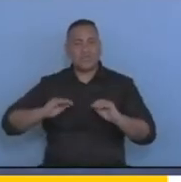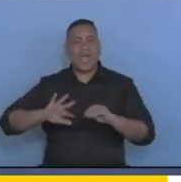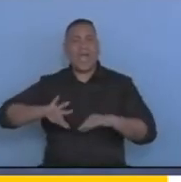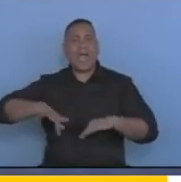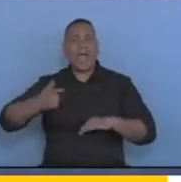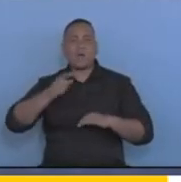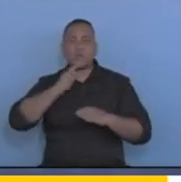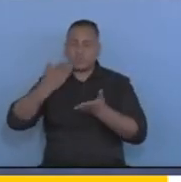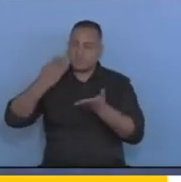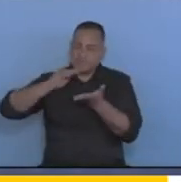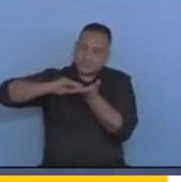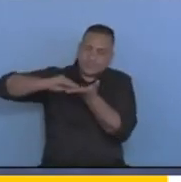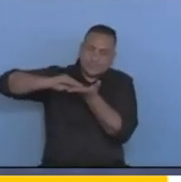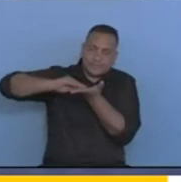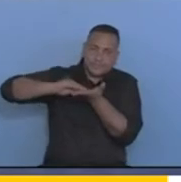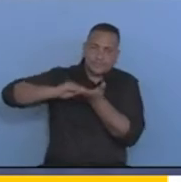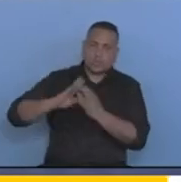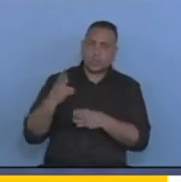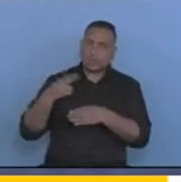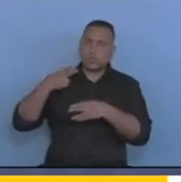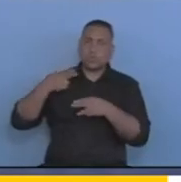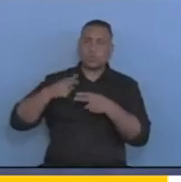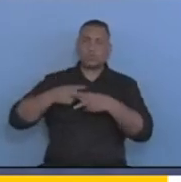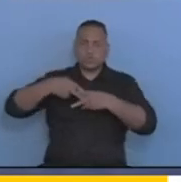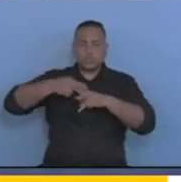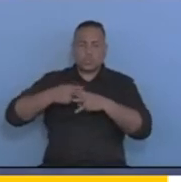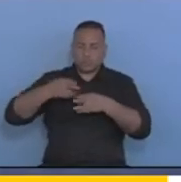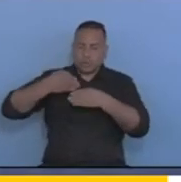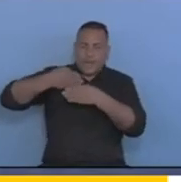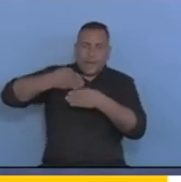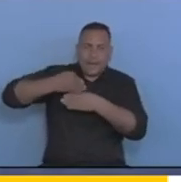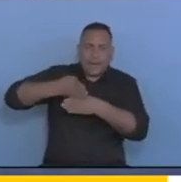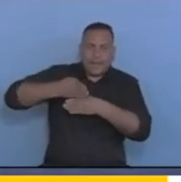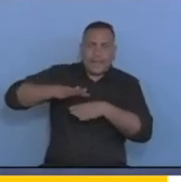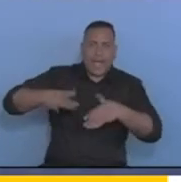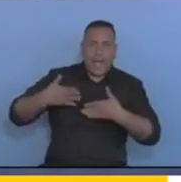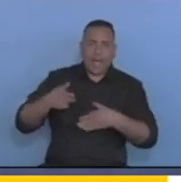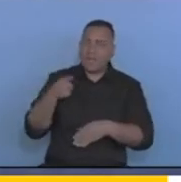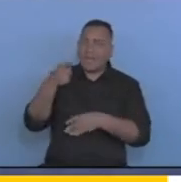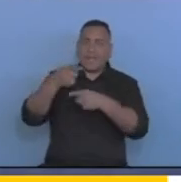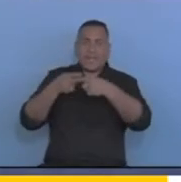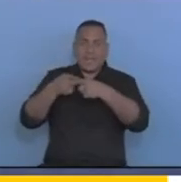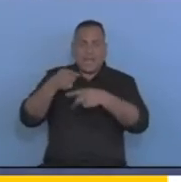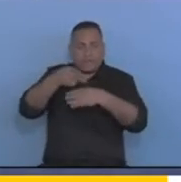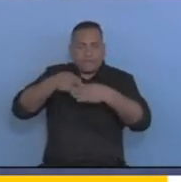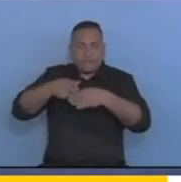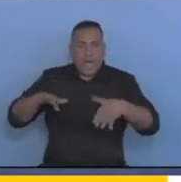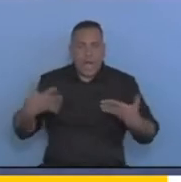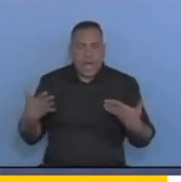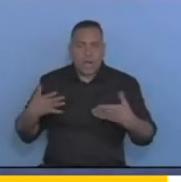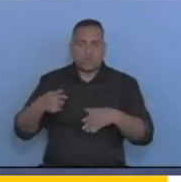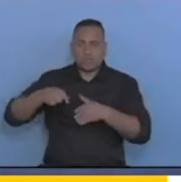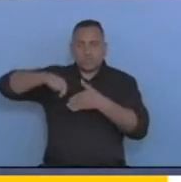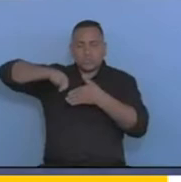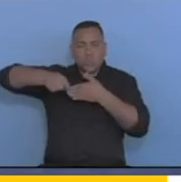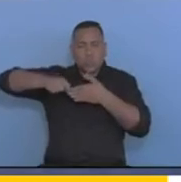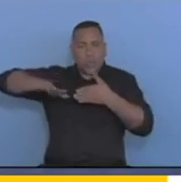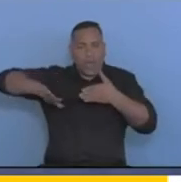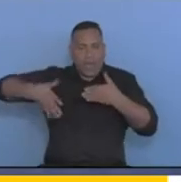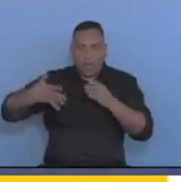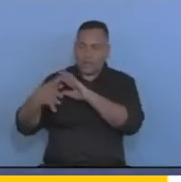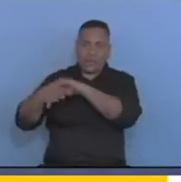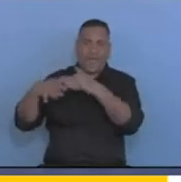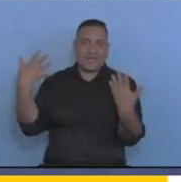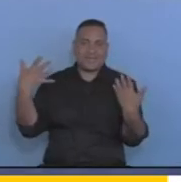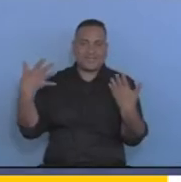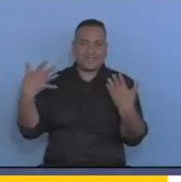a hacksaw, how to use your cutting knife, how to use your screwdrivers perfectly and efficiently, because like